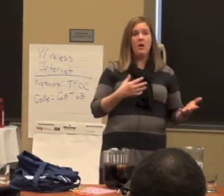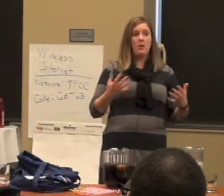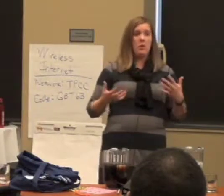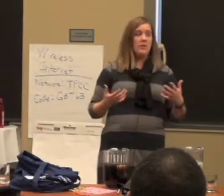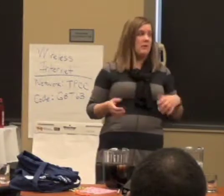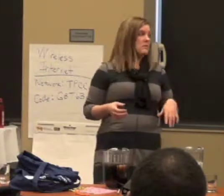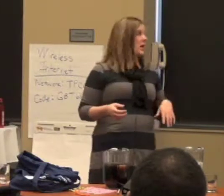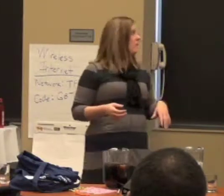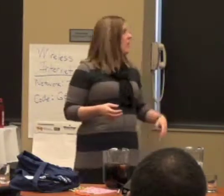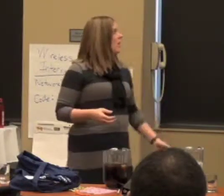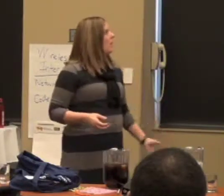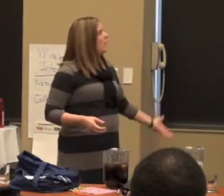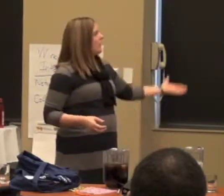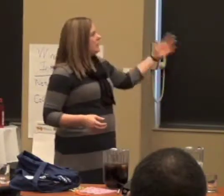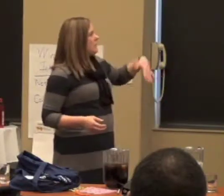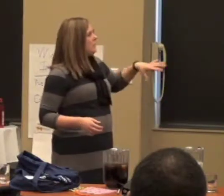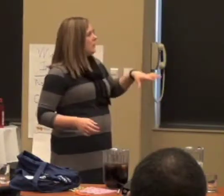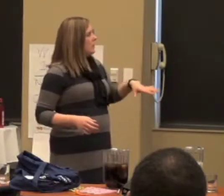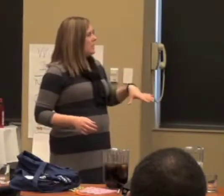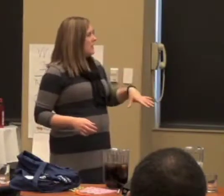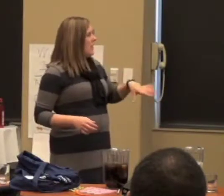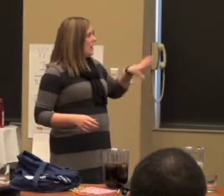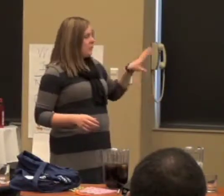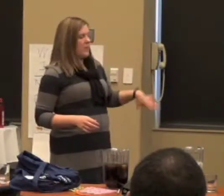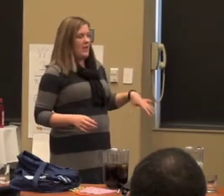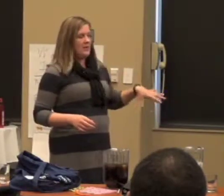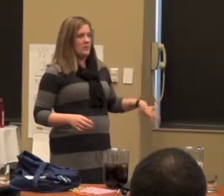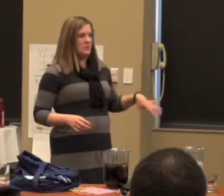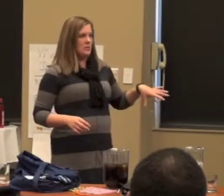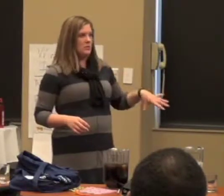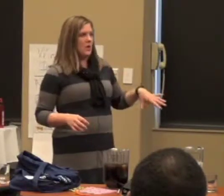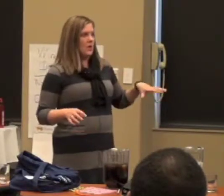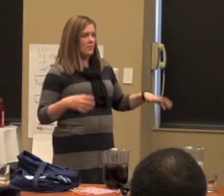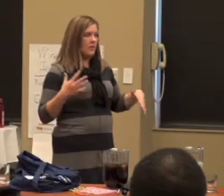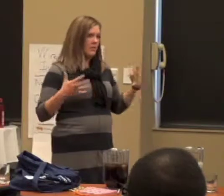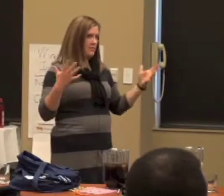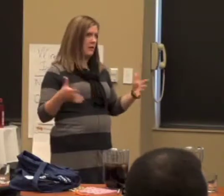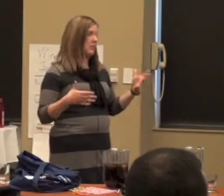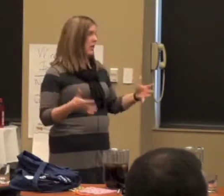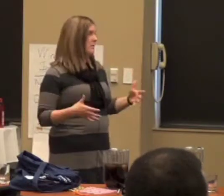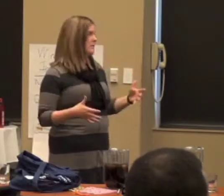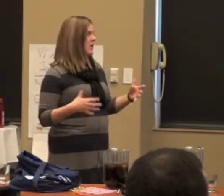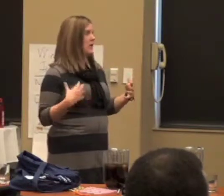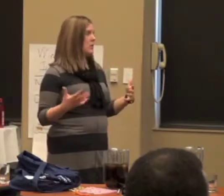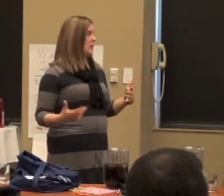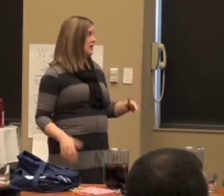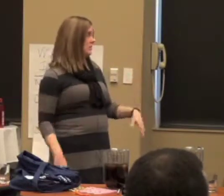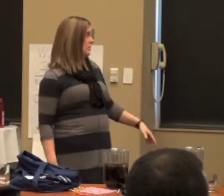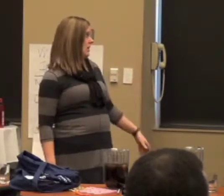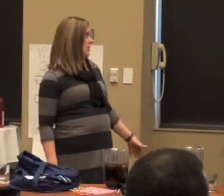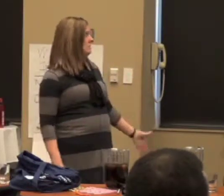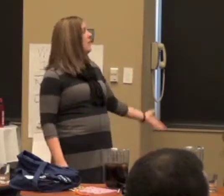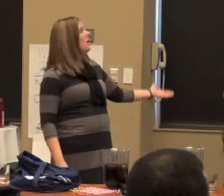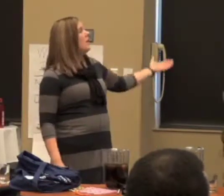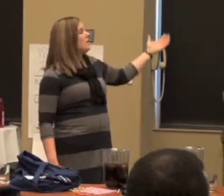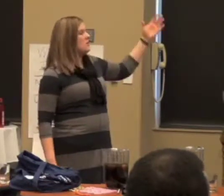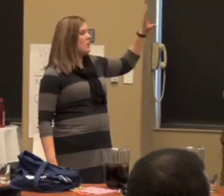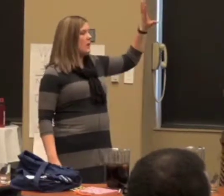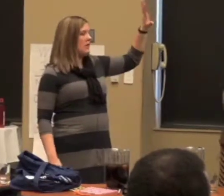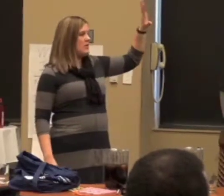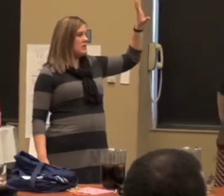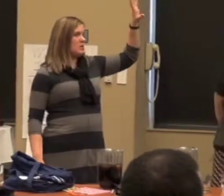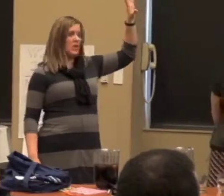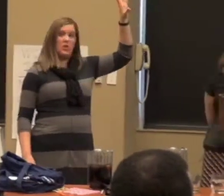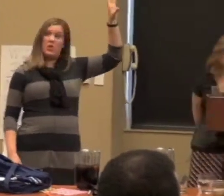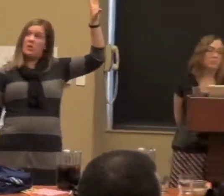they are and what they've done. But it gives you a really good idea of what that student's family life is like and who that student is.